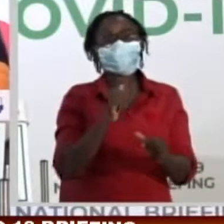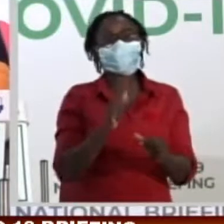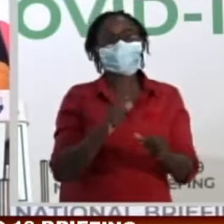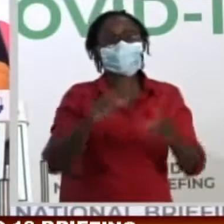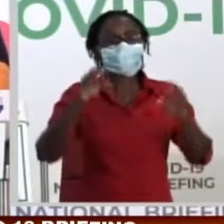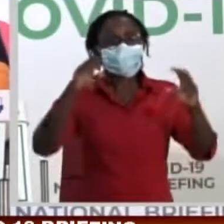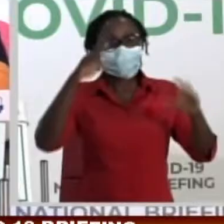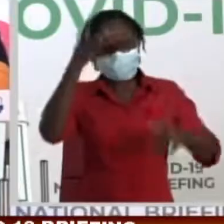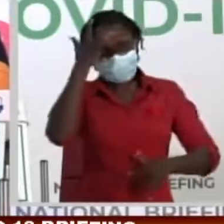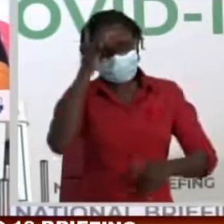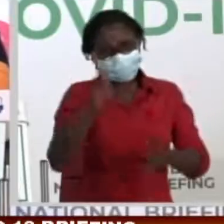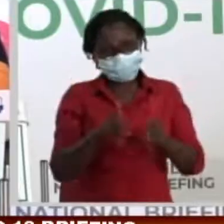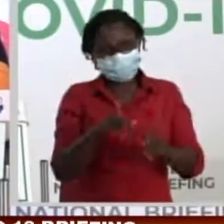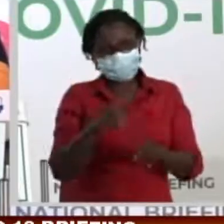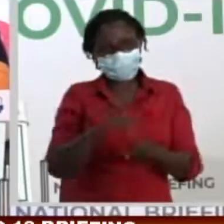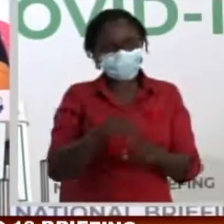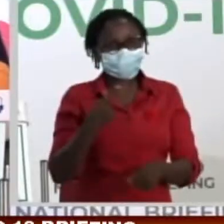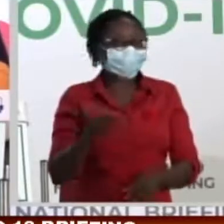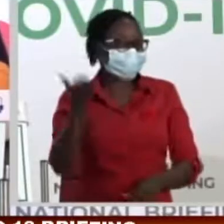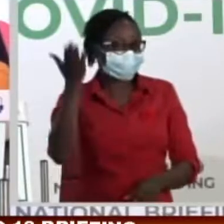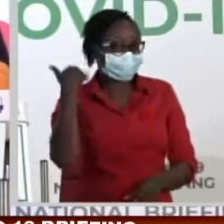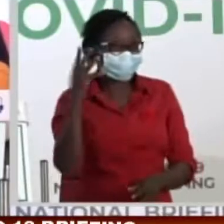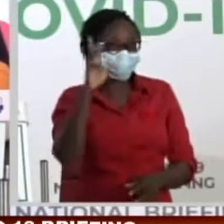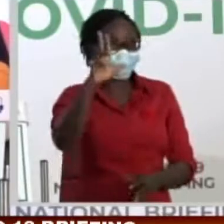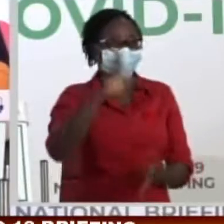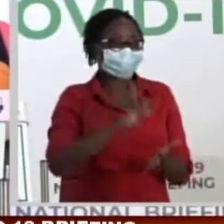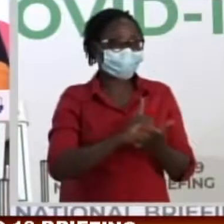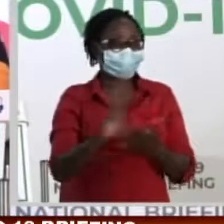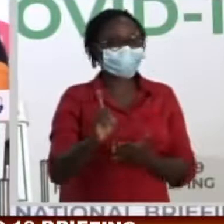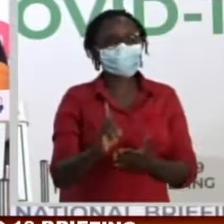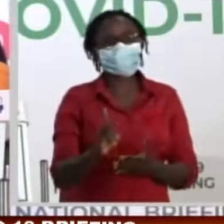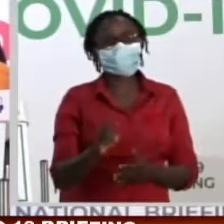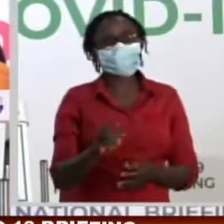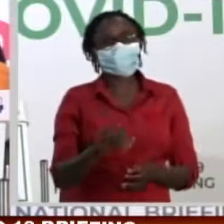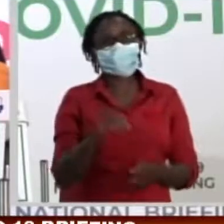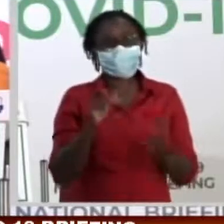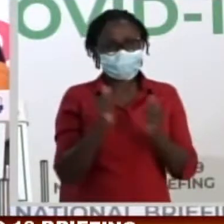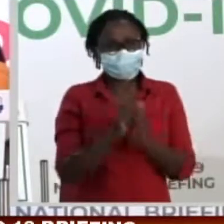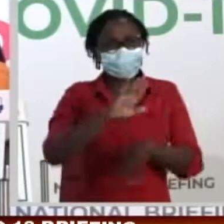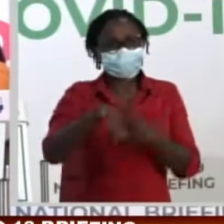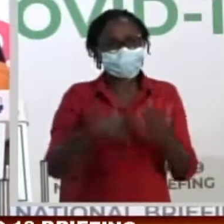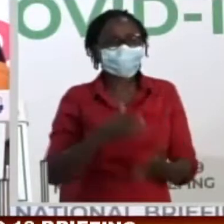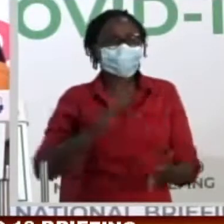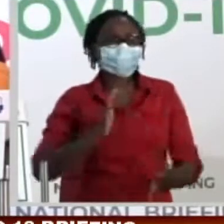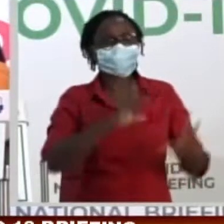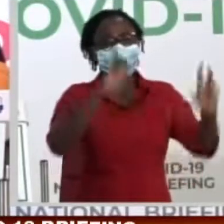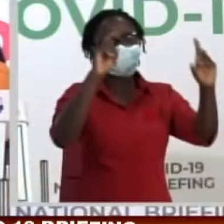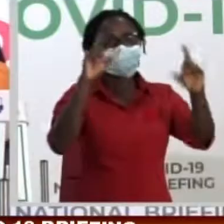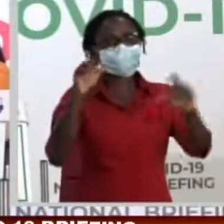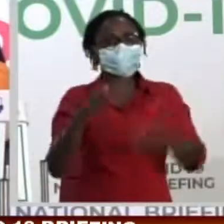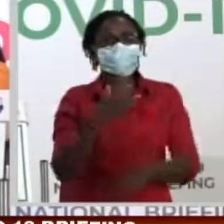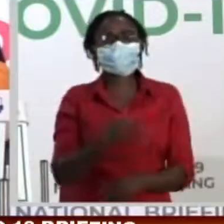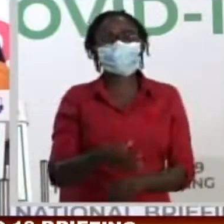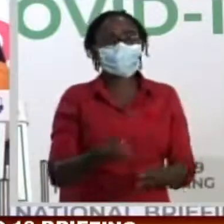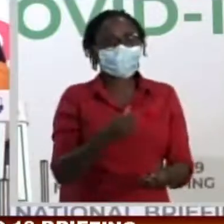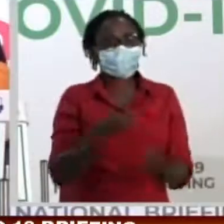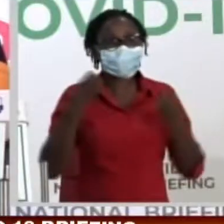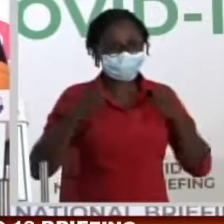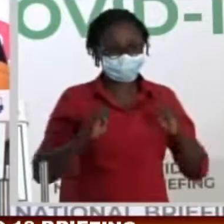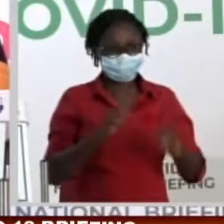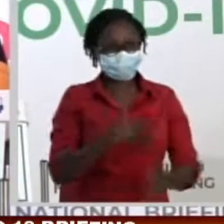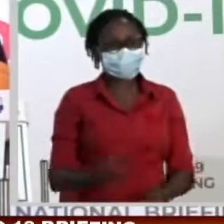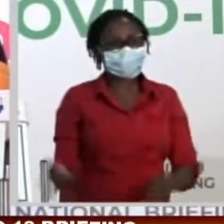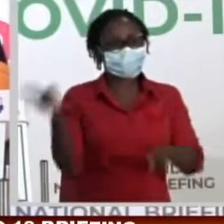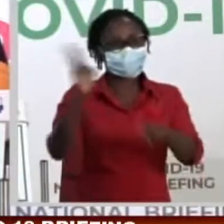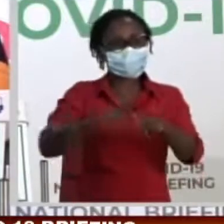weeks, in spite of the huge jump in our testing capacity and the increase in the number